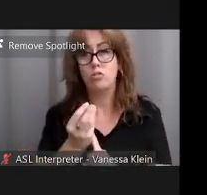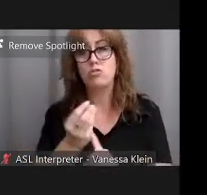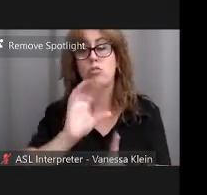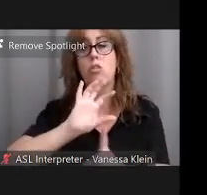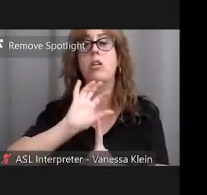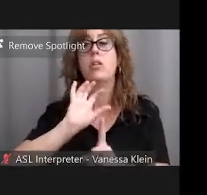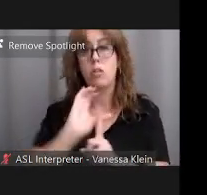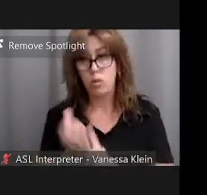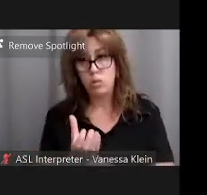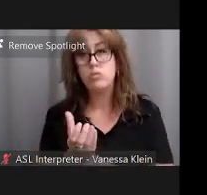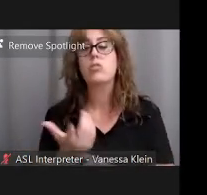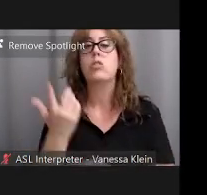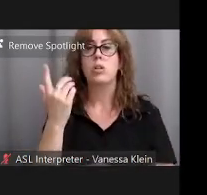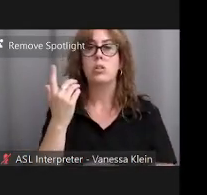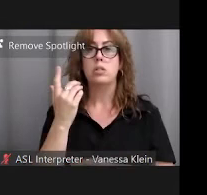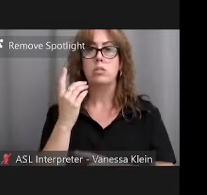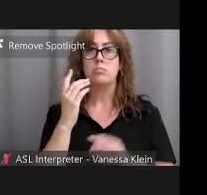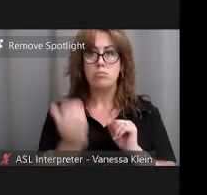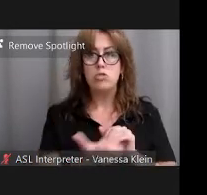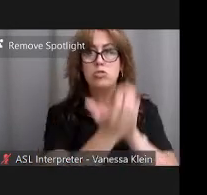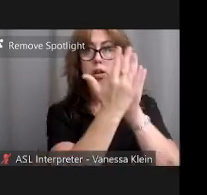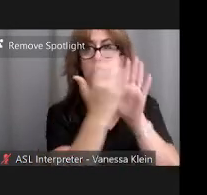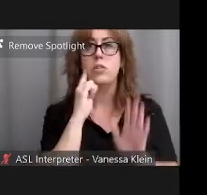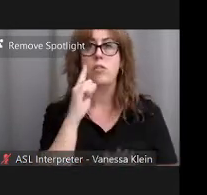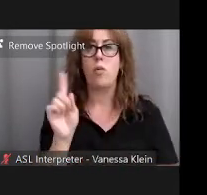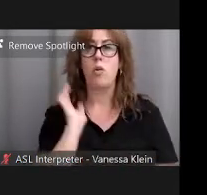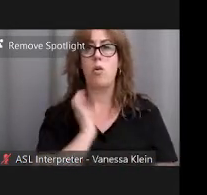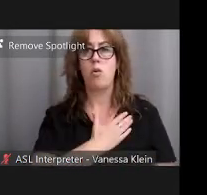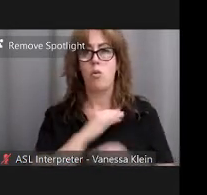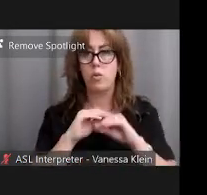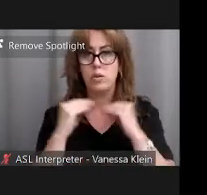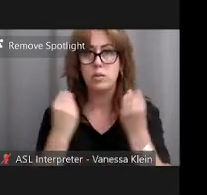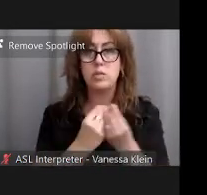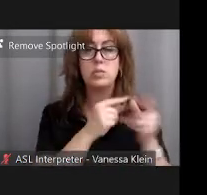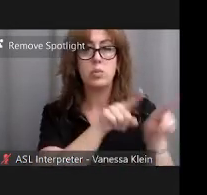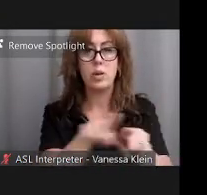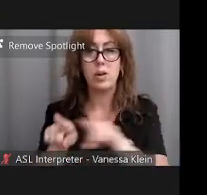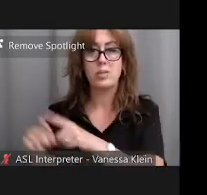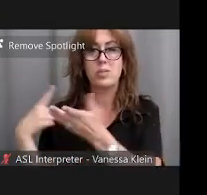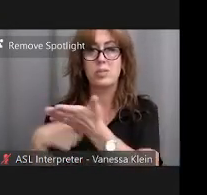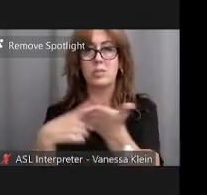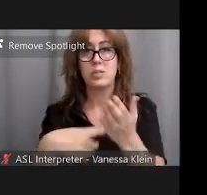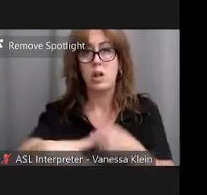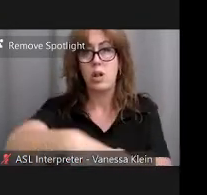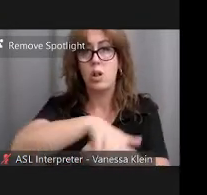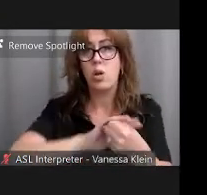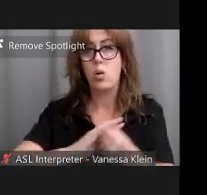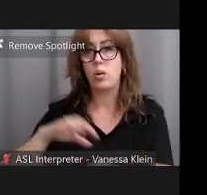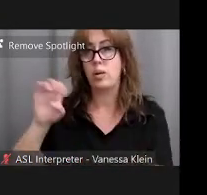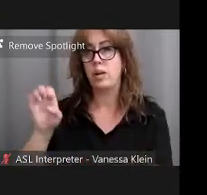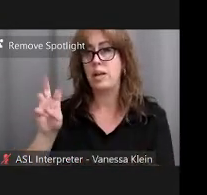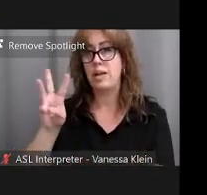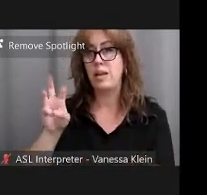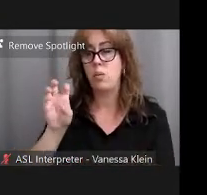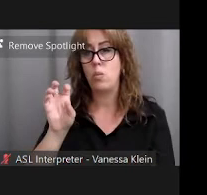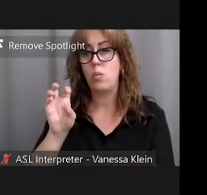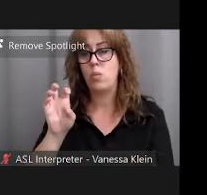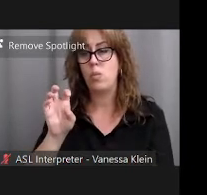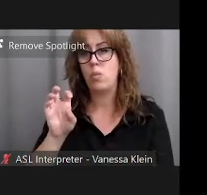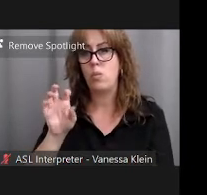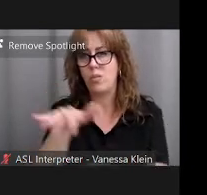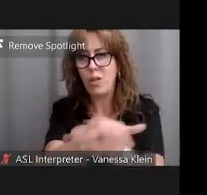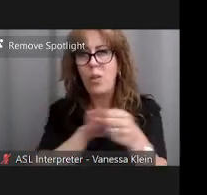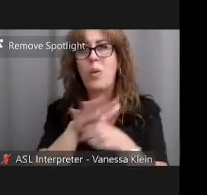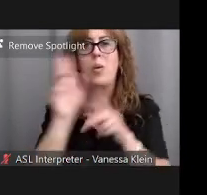organisation. And we spoke to local iwi, the people of this land,